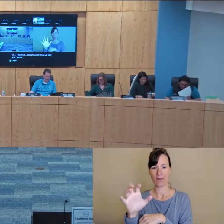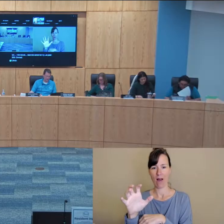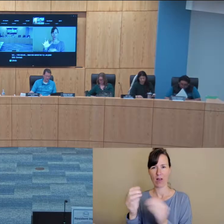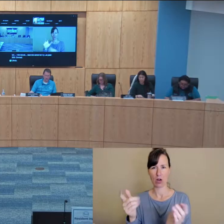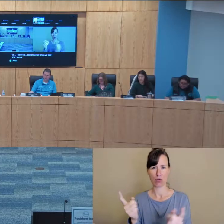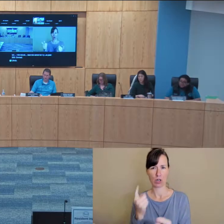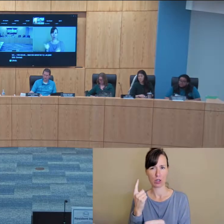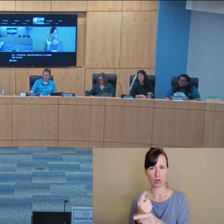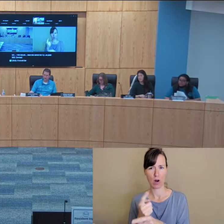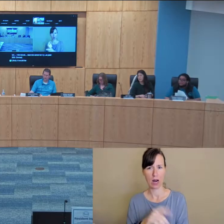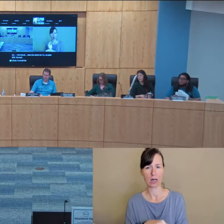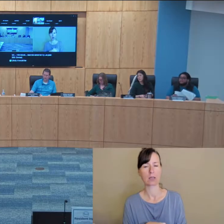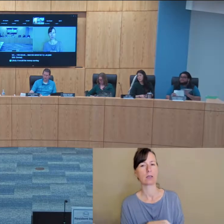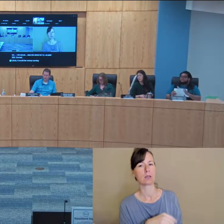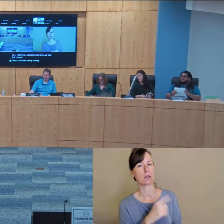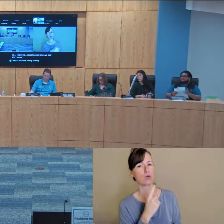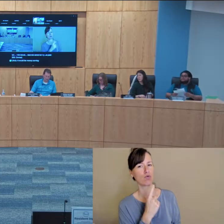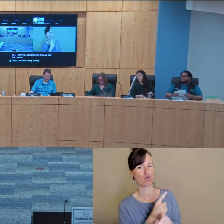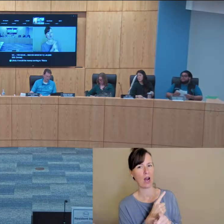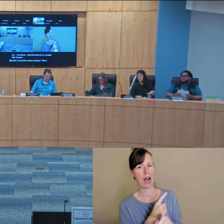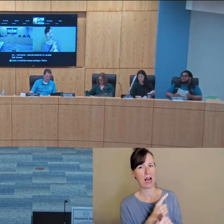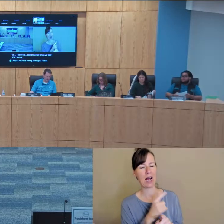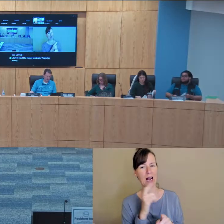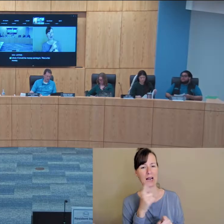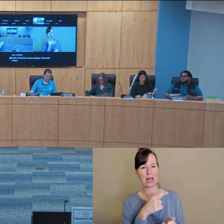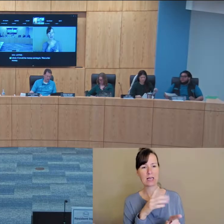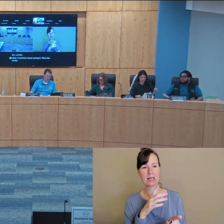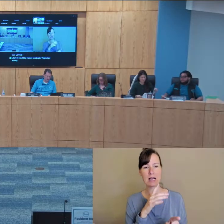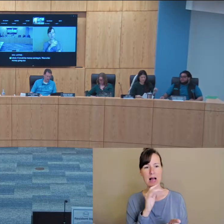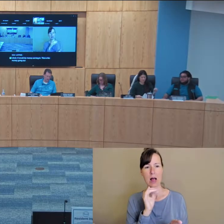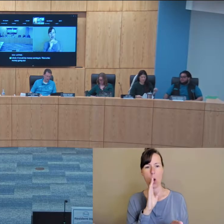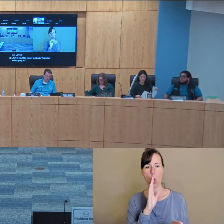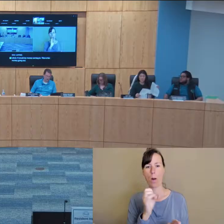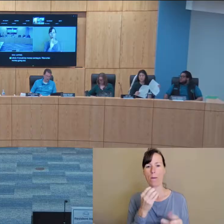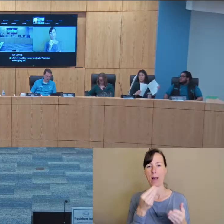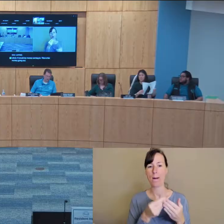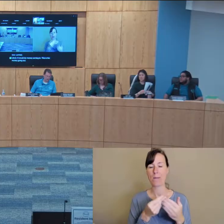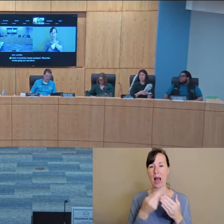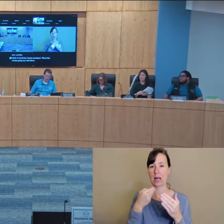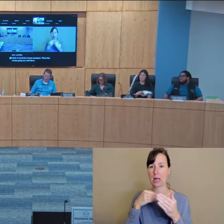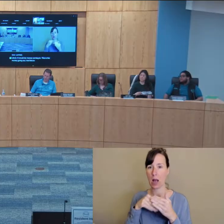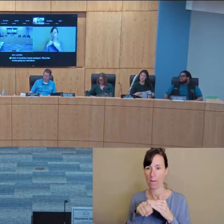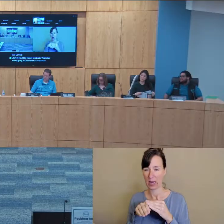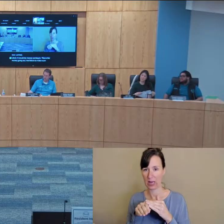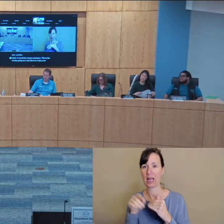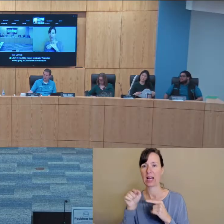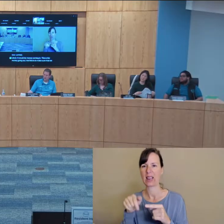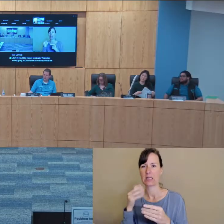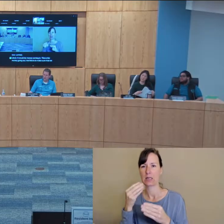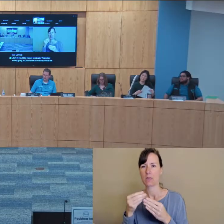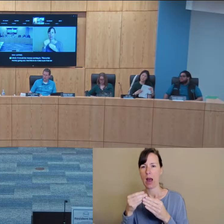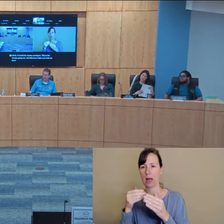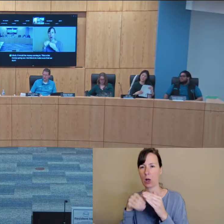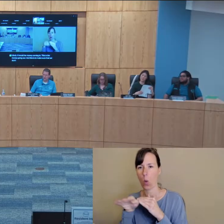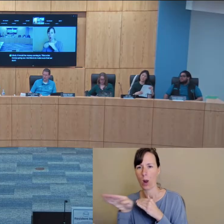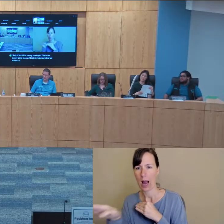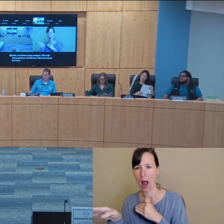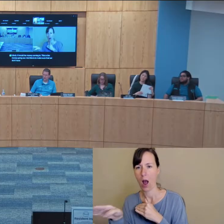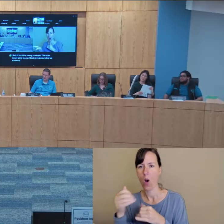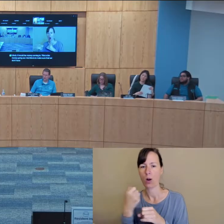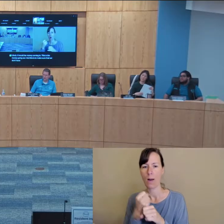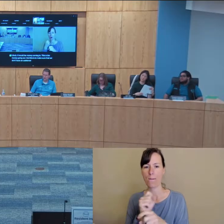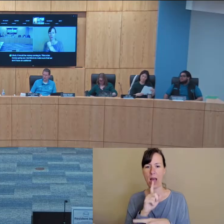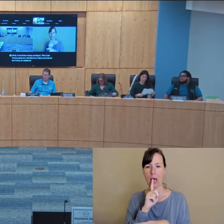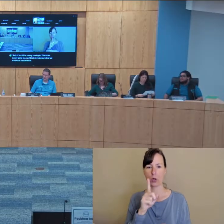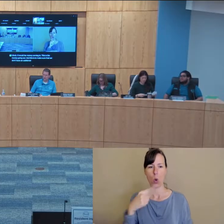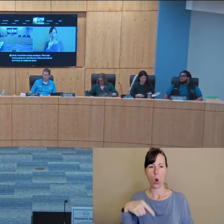It would be money coming in. This is the money going out. And this is to make sure that we don't have an additional